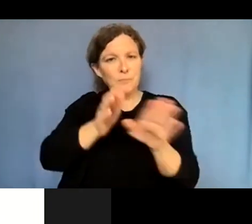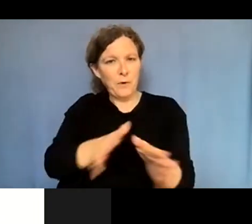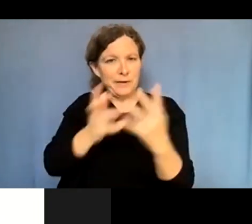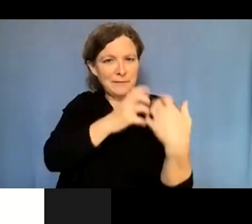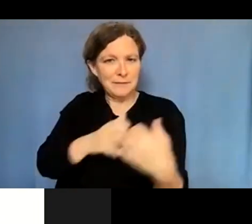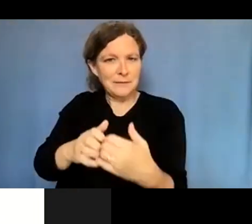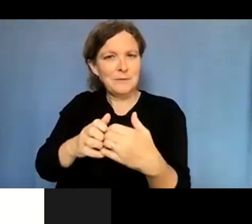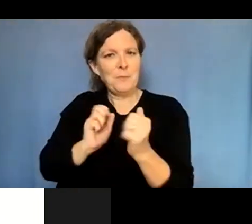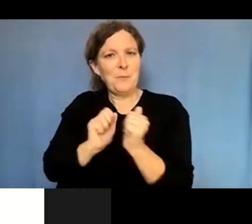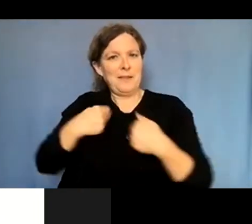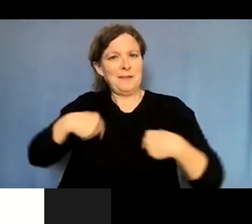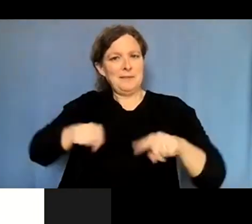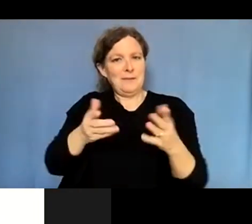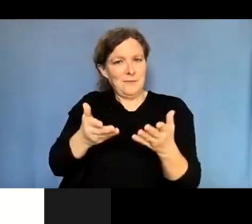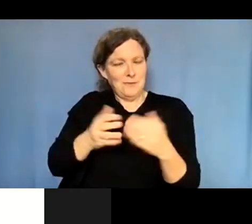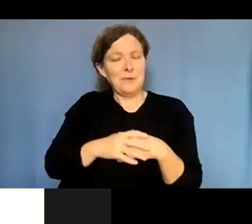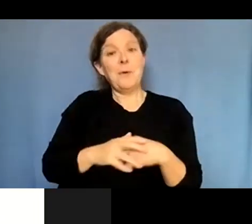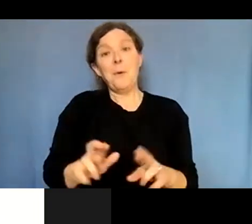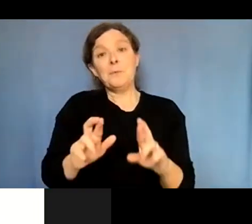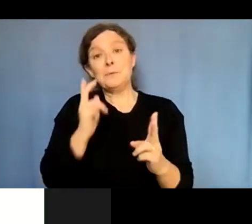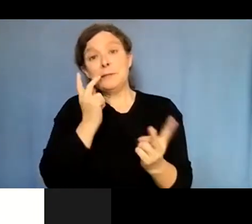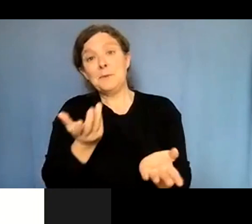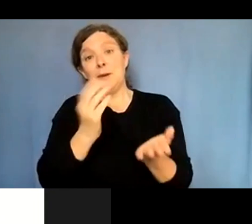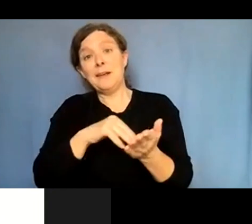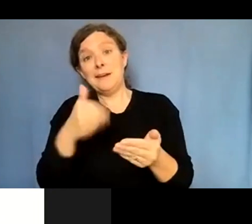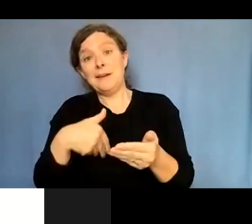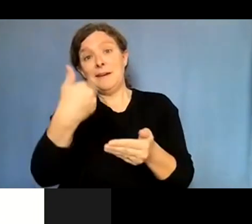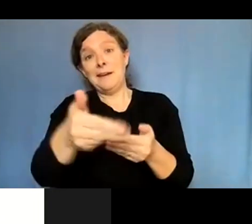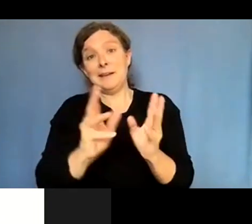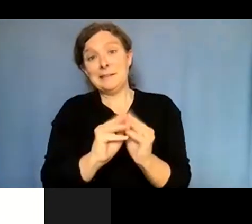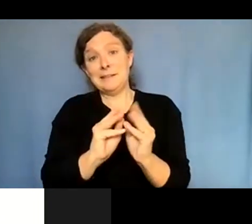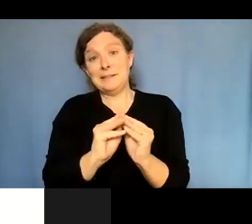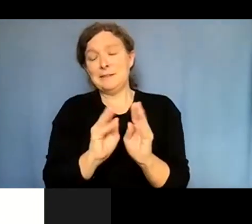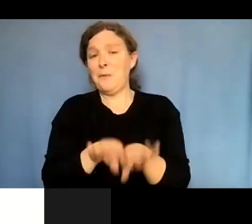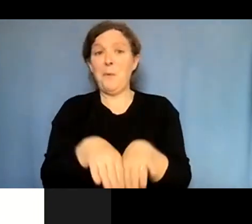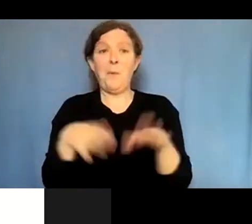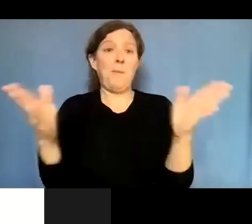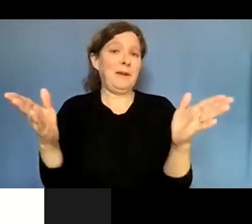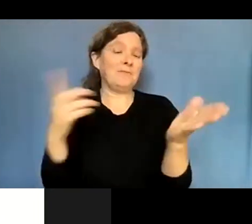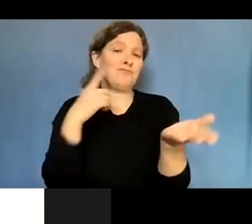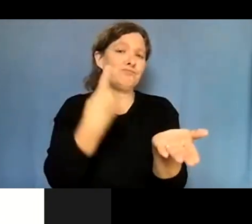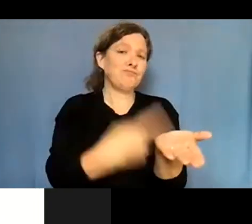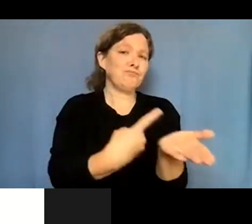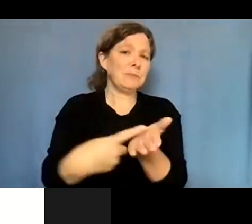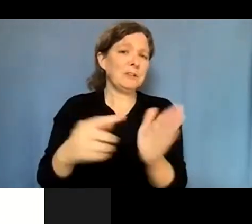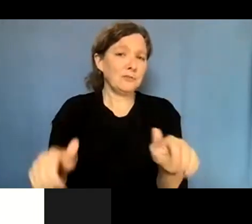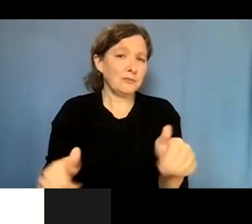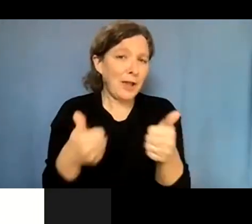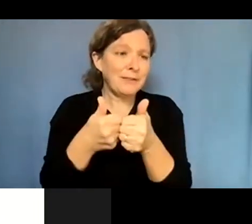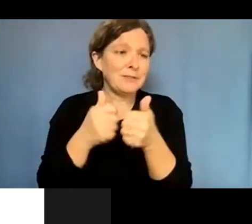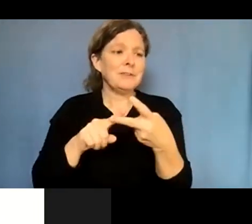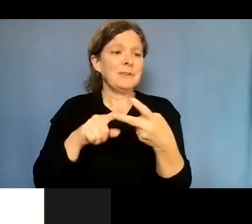Social Planning Toronto. We hope to see all of you at the next session. It's very open. It's just about challenges, sharing all